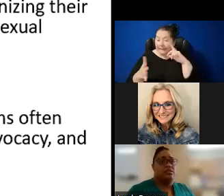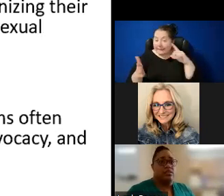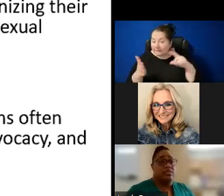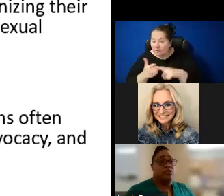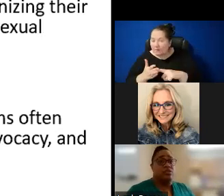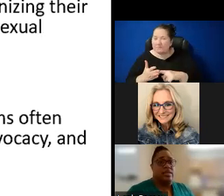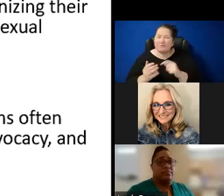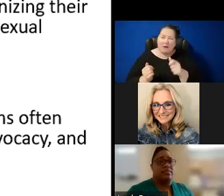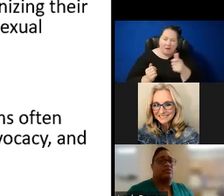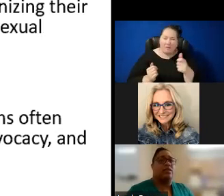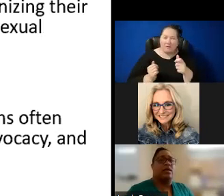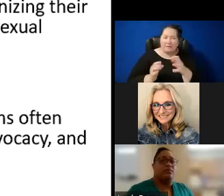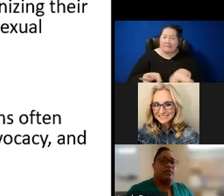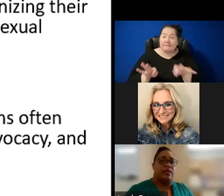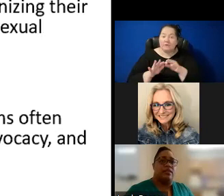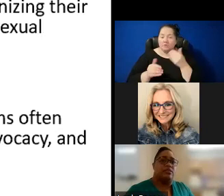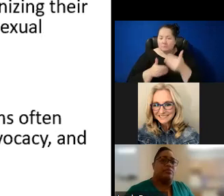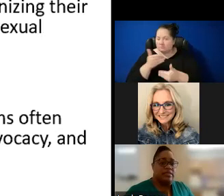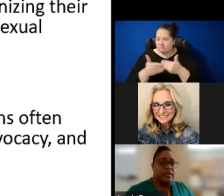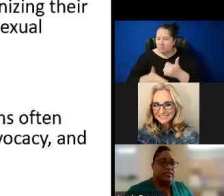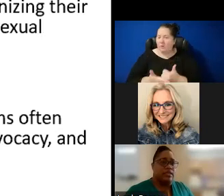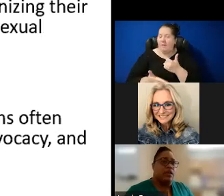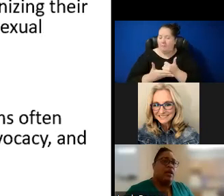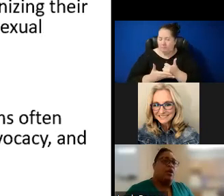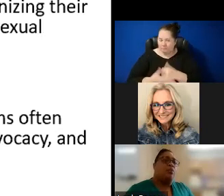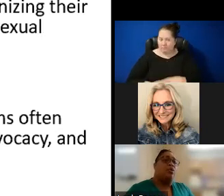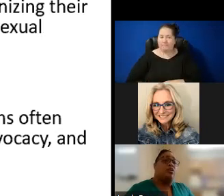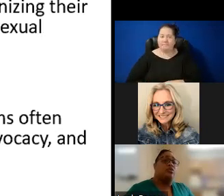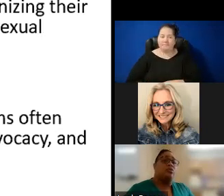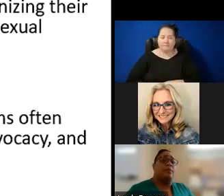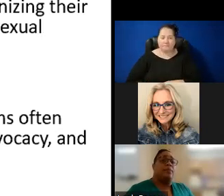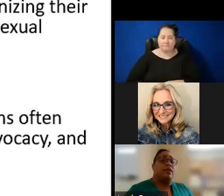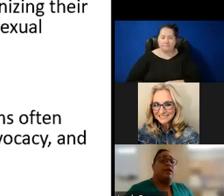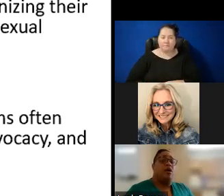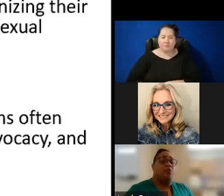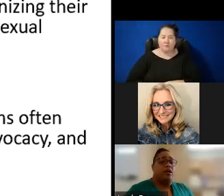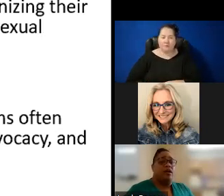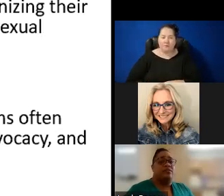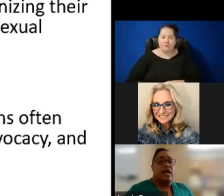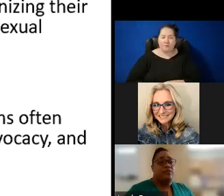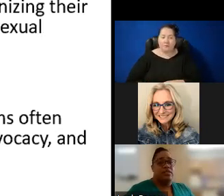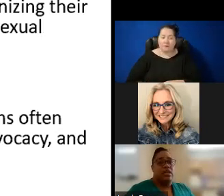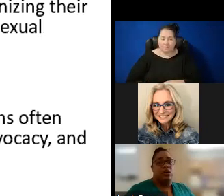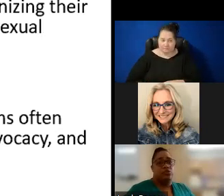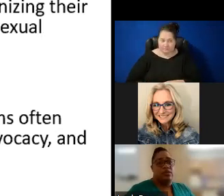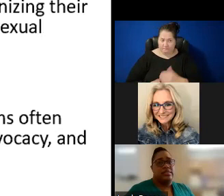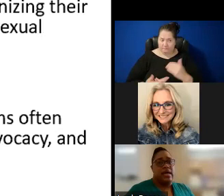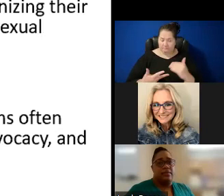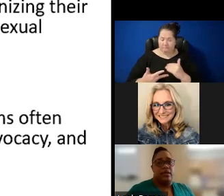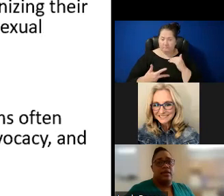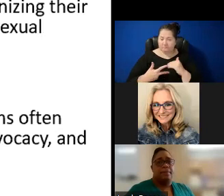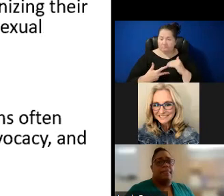other essential steps that's going to help them in this process. We also want to be aware of sovereignty and